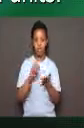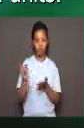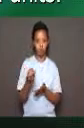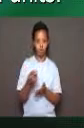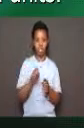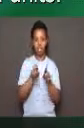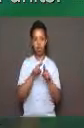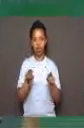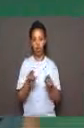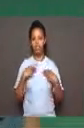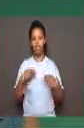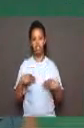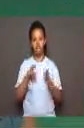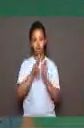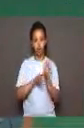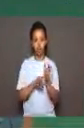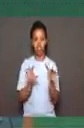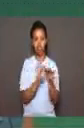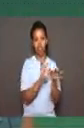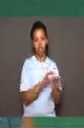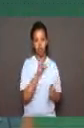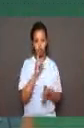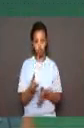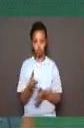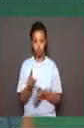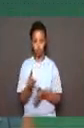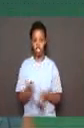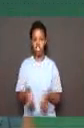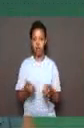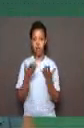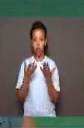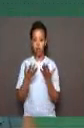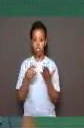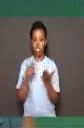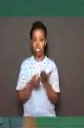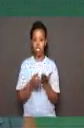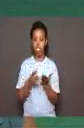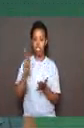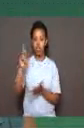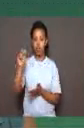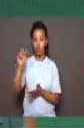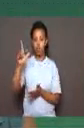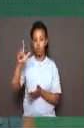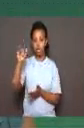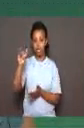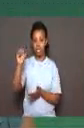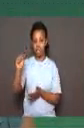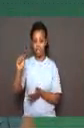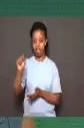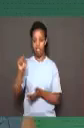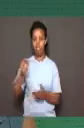structural units. The majority of all polysaccharides found in